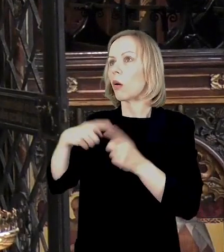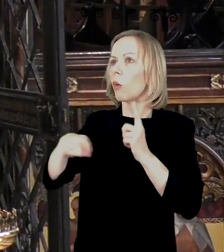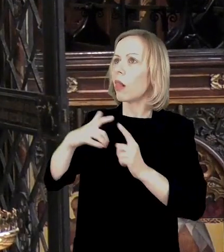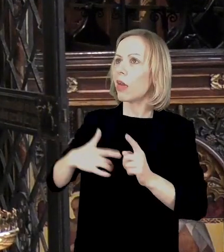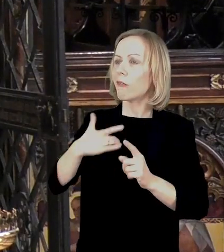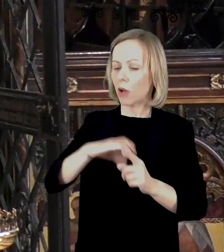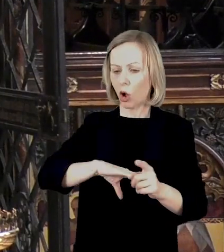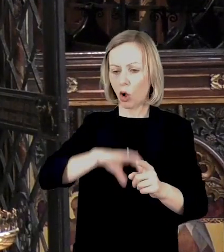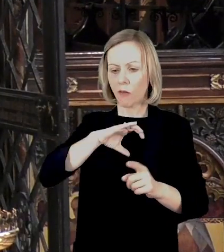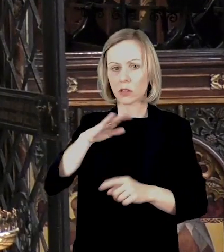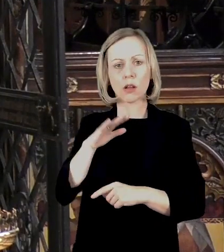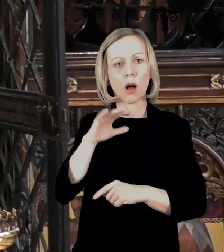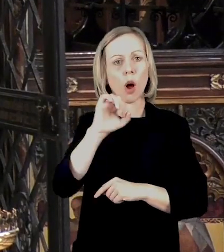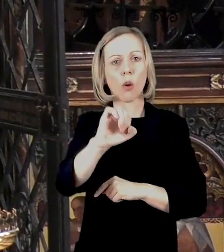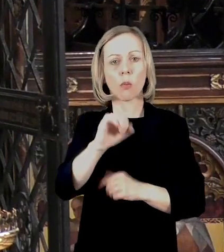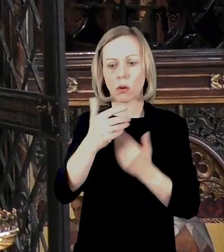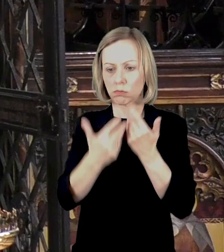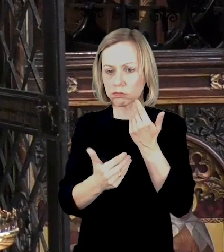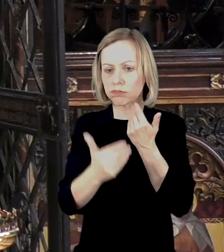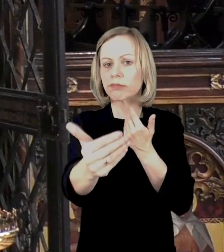confidence and hope.